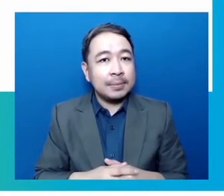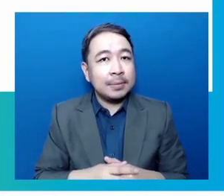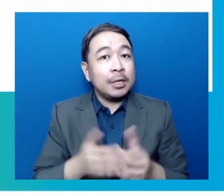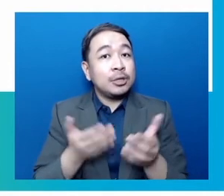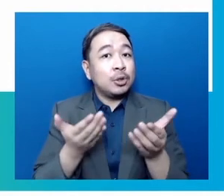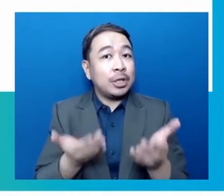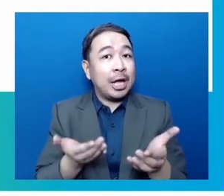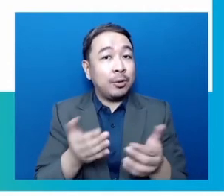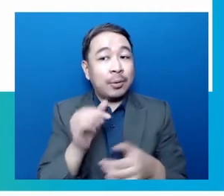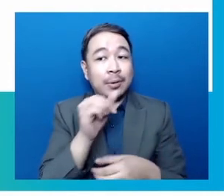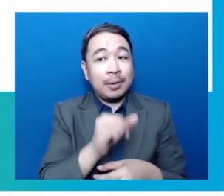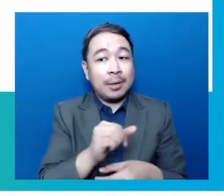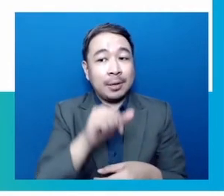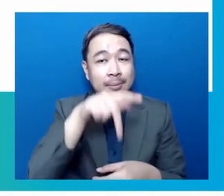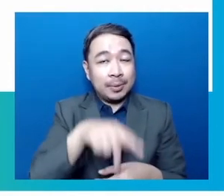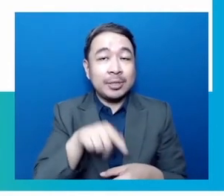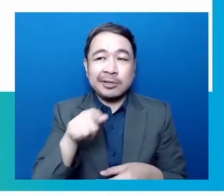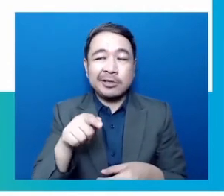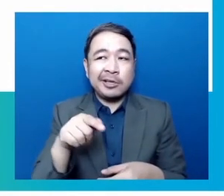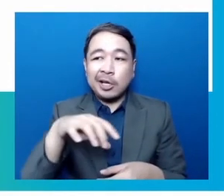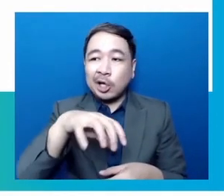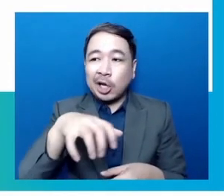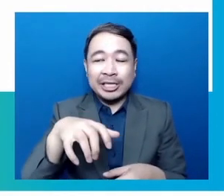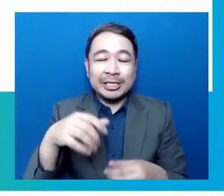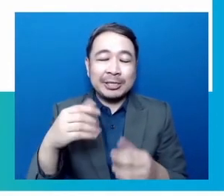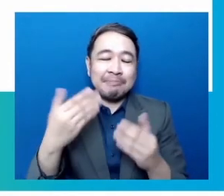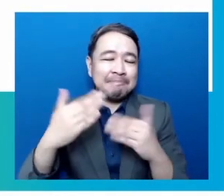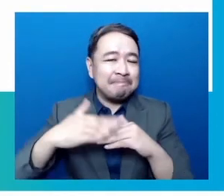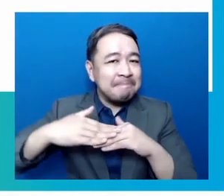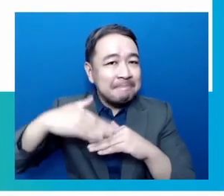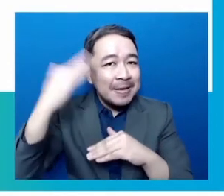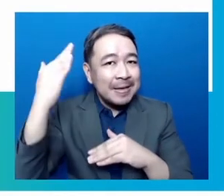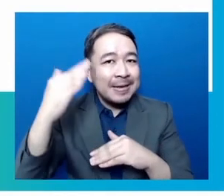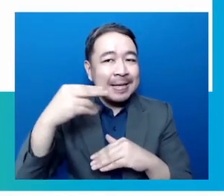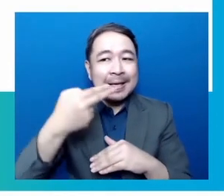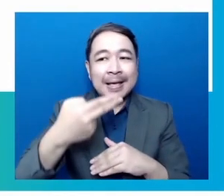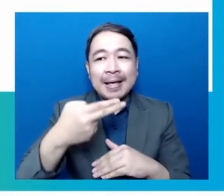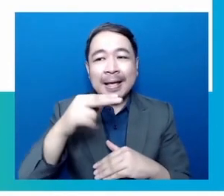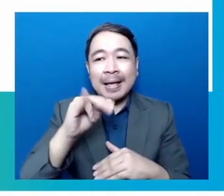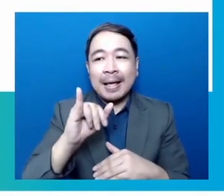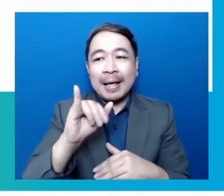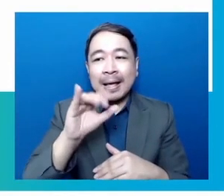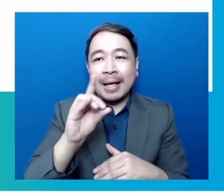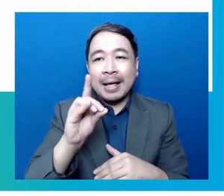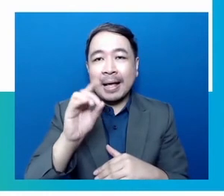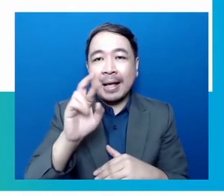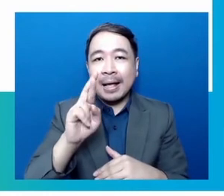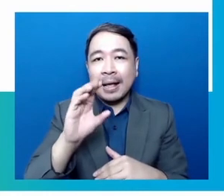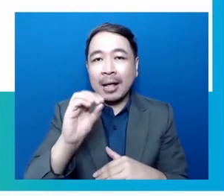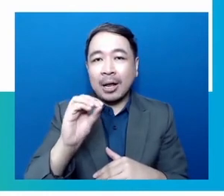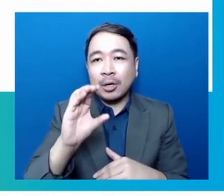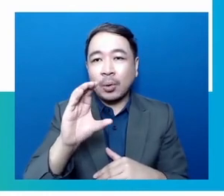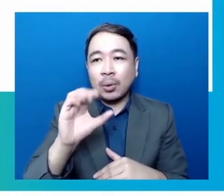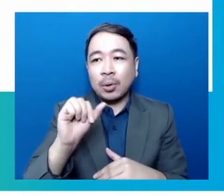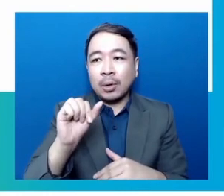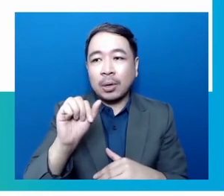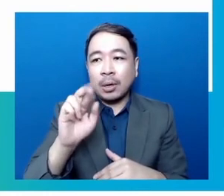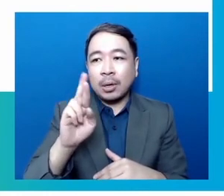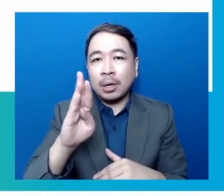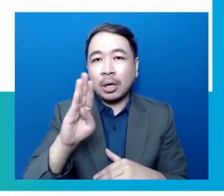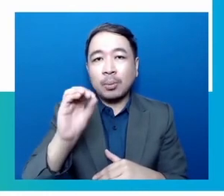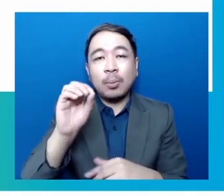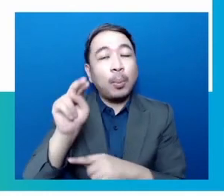rich in hydrocarbons, and in the post-pandemic period, this share in hydrocarbons will most